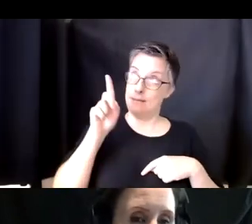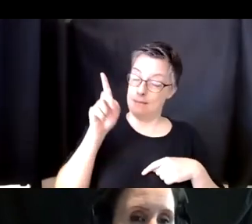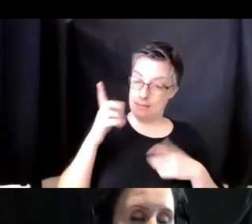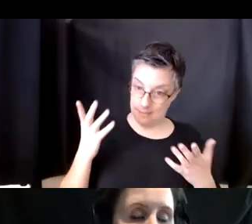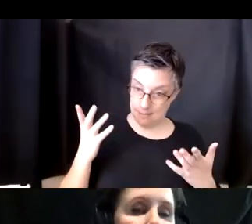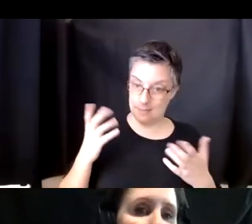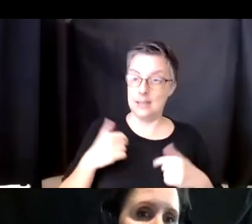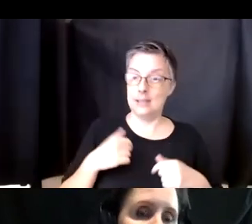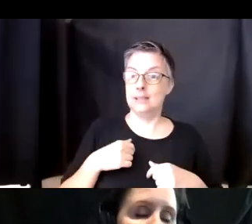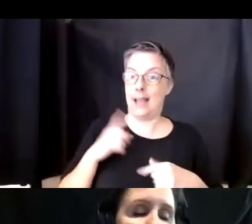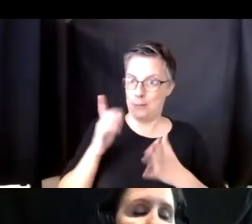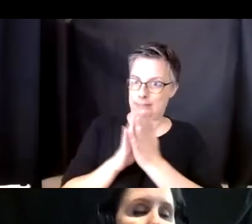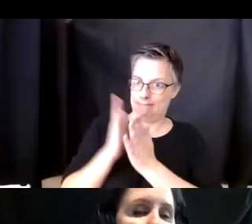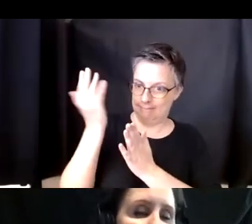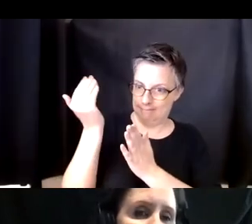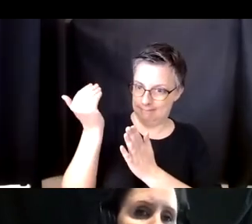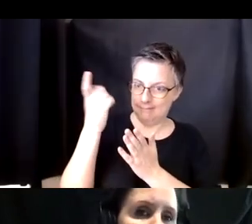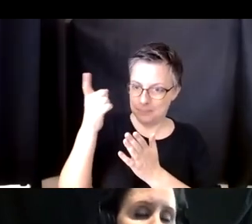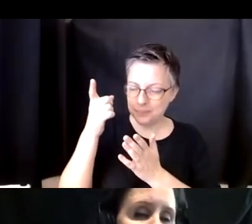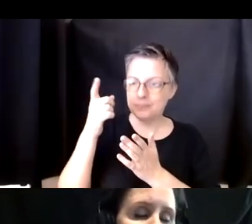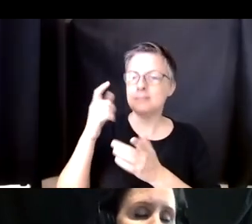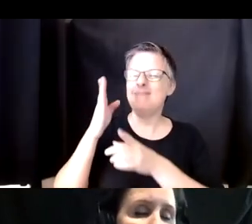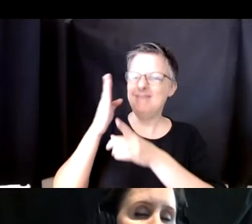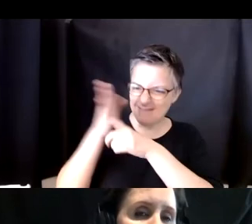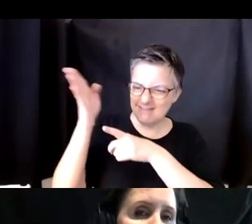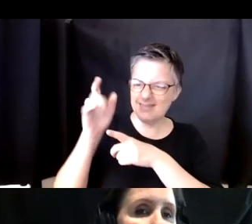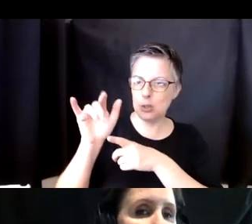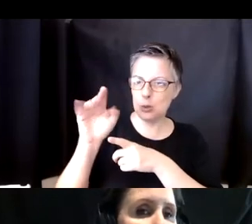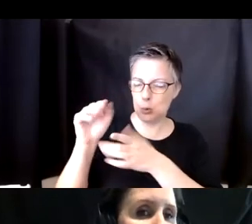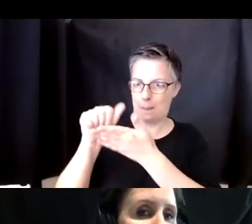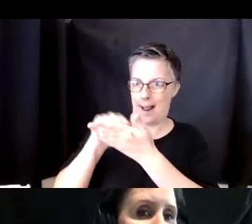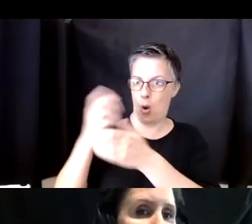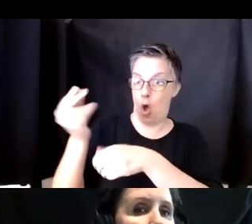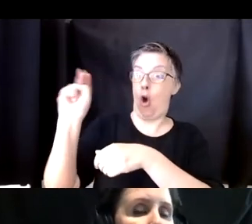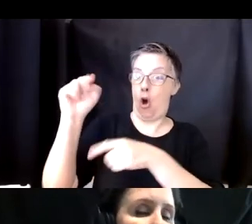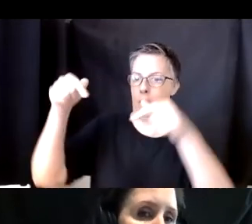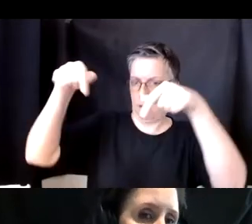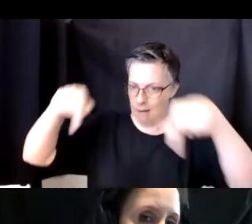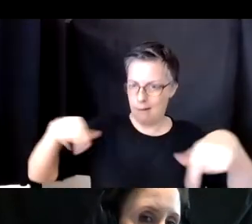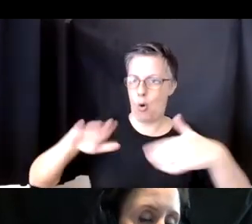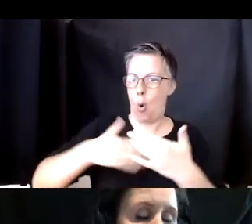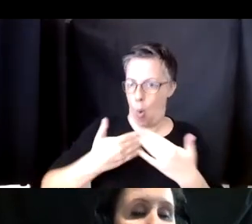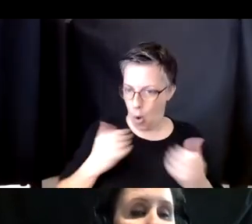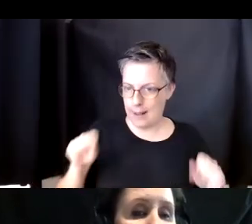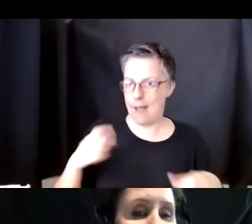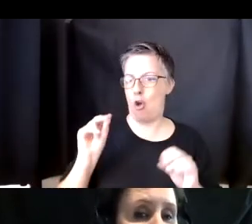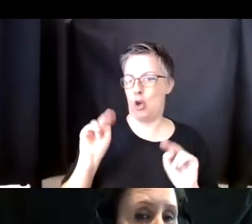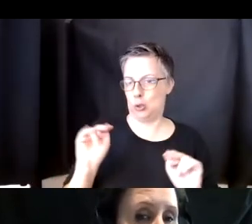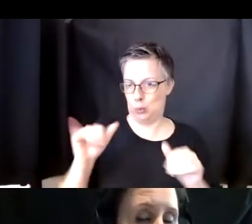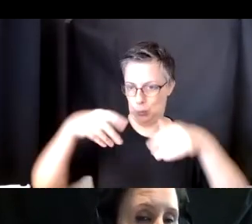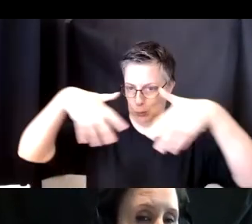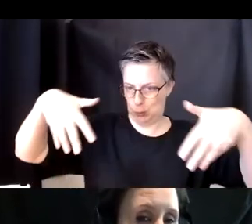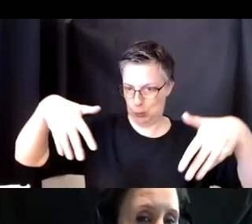account until the main Doom account is turned on. So that enables for all of the sub accounts. So the